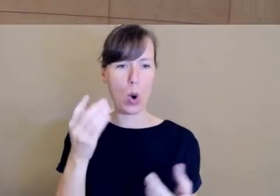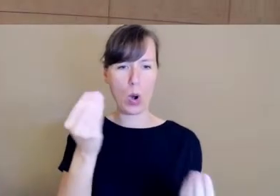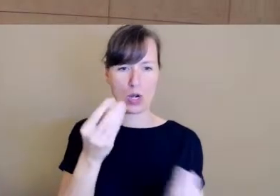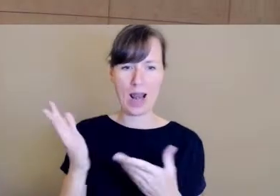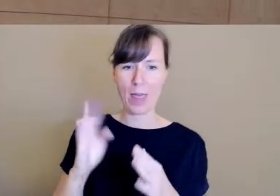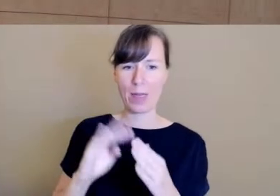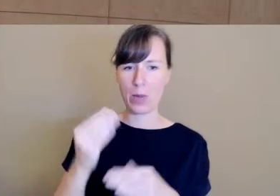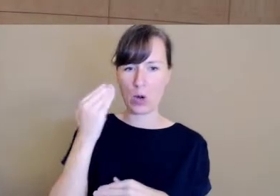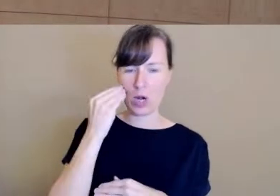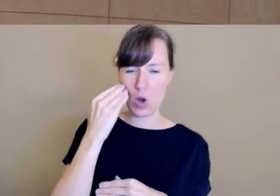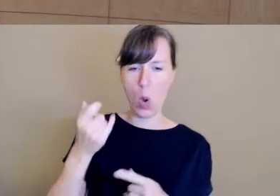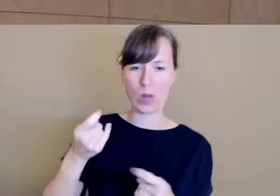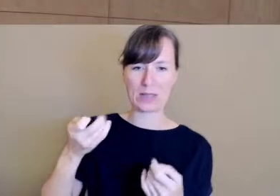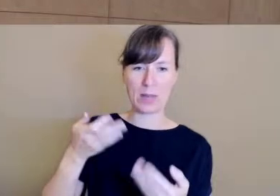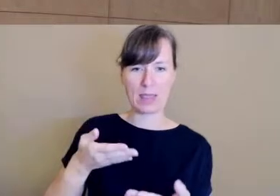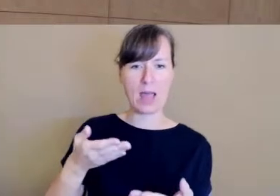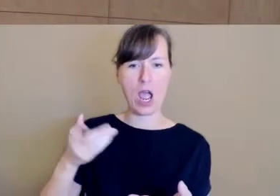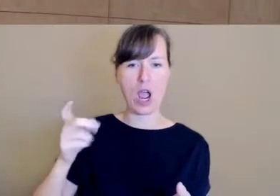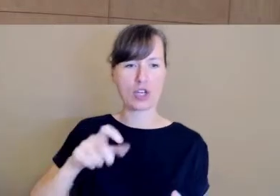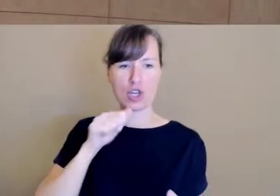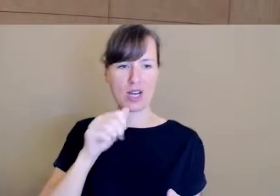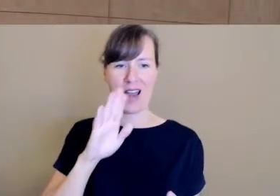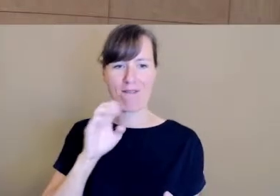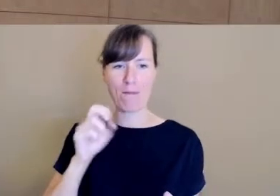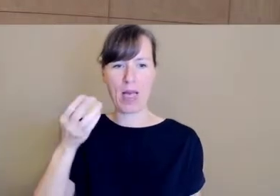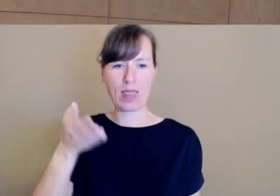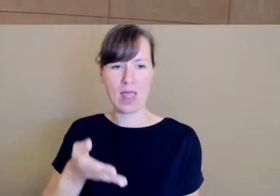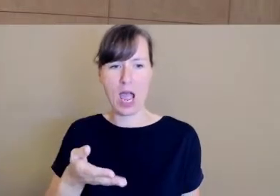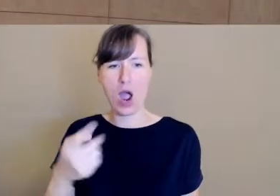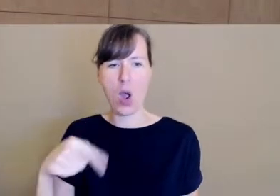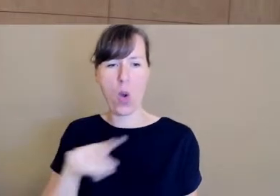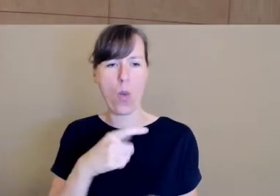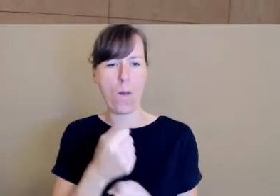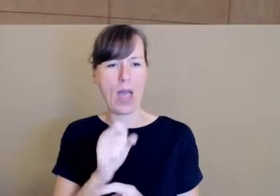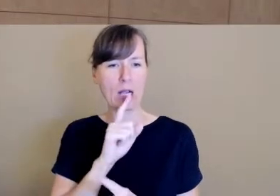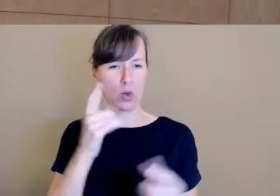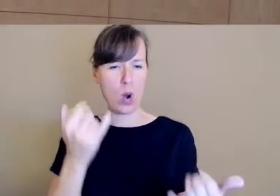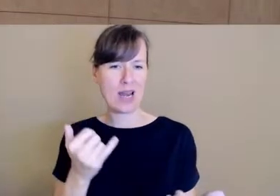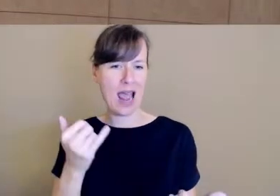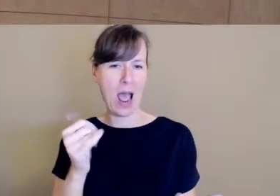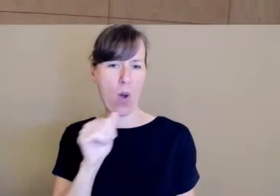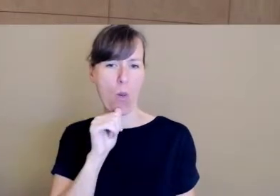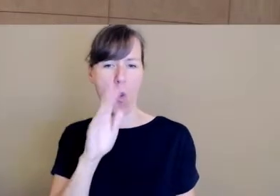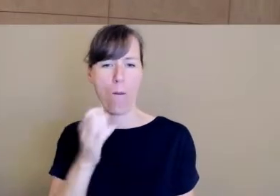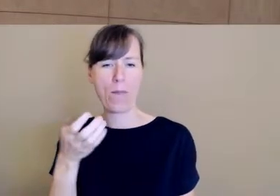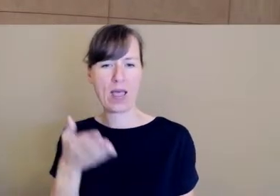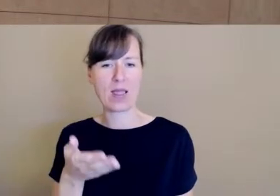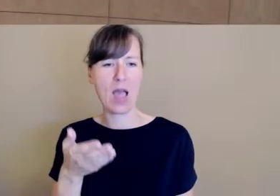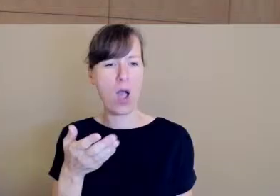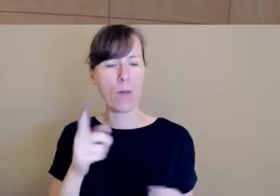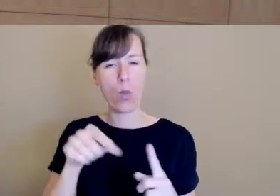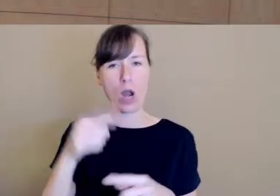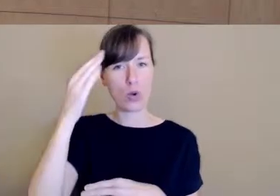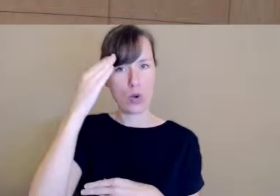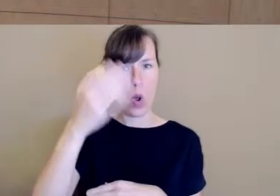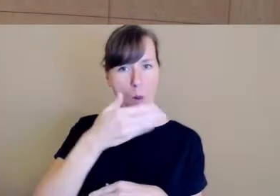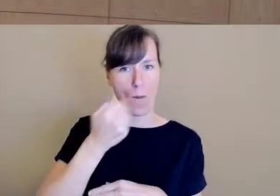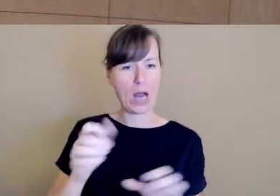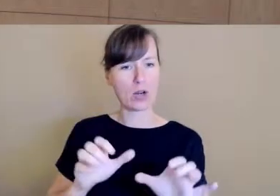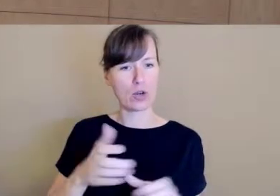sure now at this point that it's not going to be, because when you know better, you do better, right? So if that is not something we're supposed to